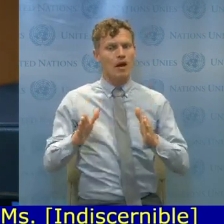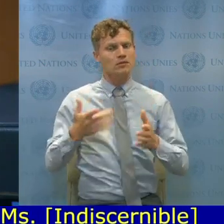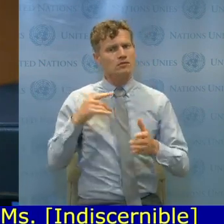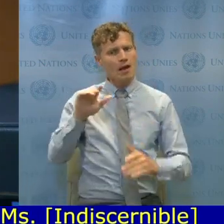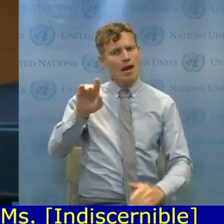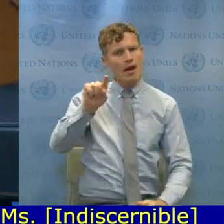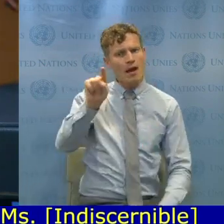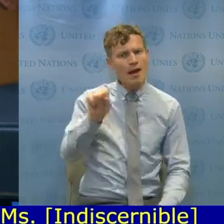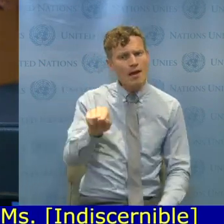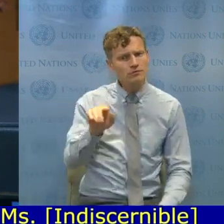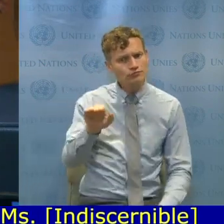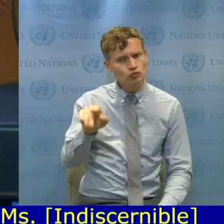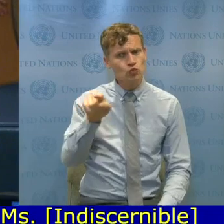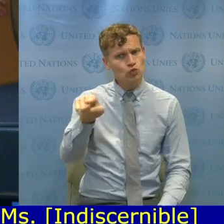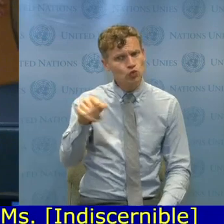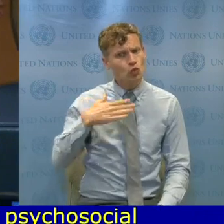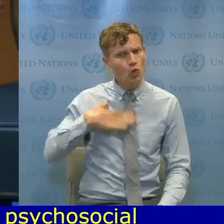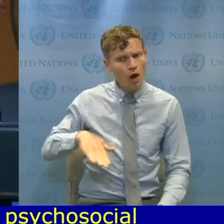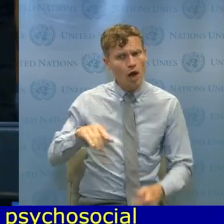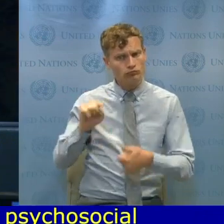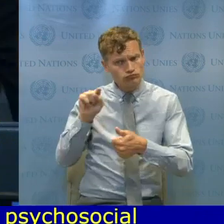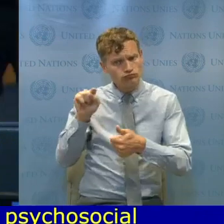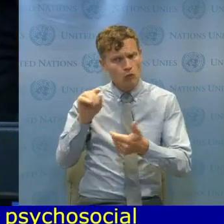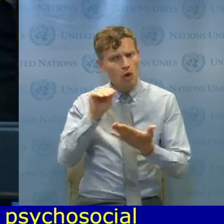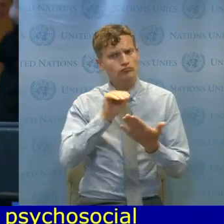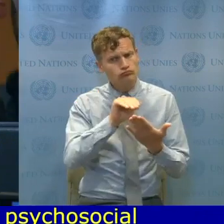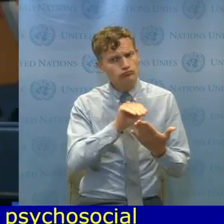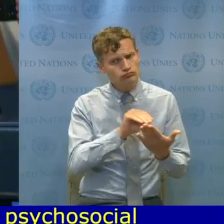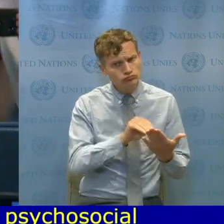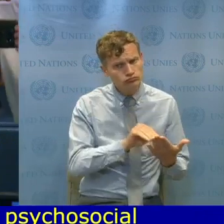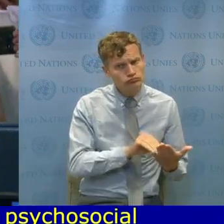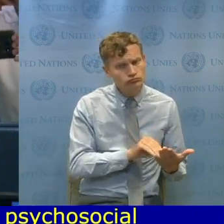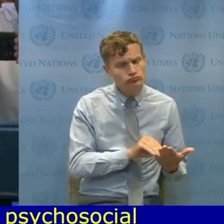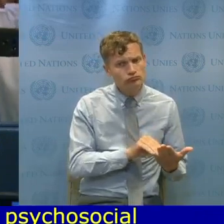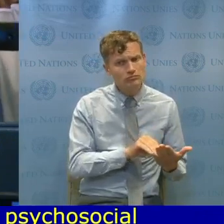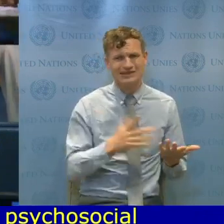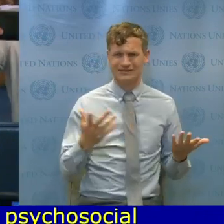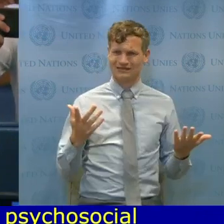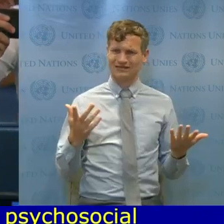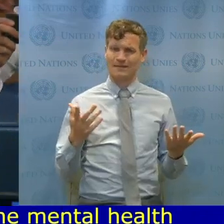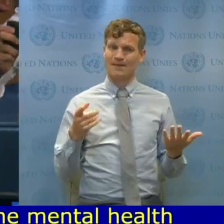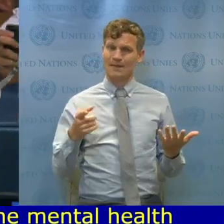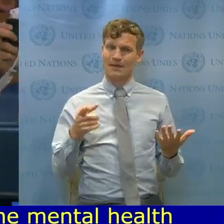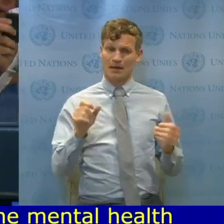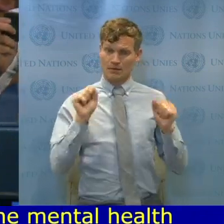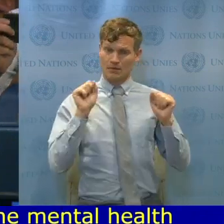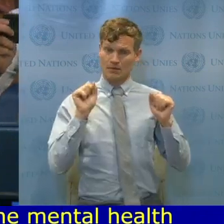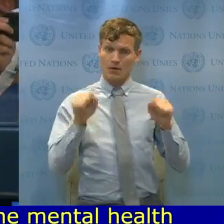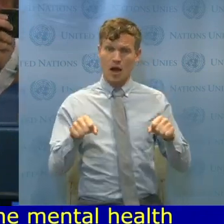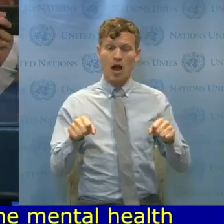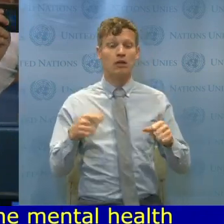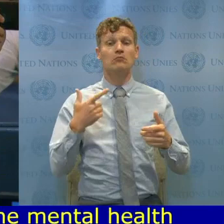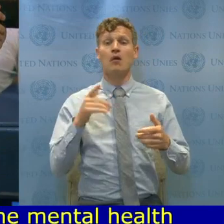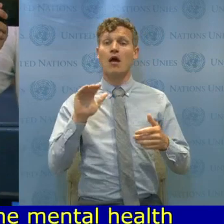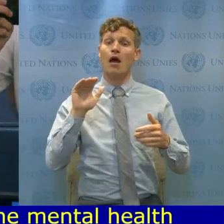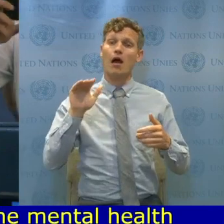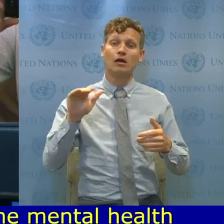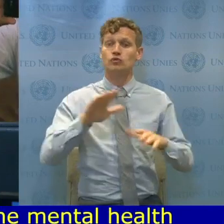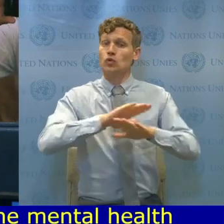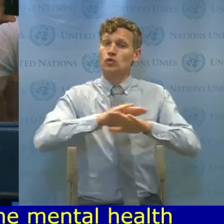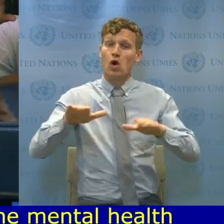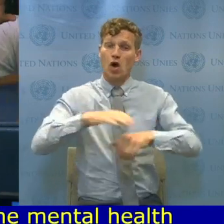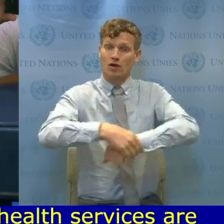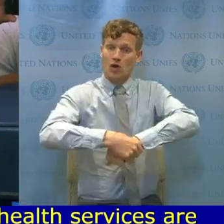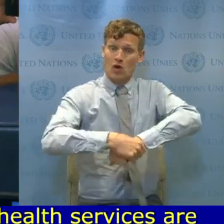mental health services are one way to receive support, but they do not define our crises or play a supervisory